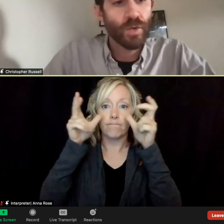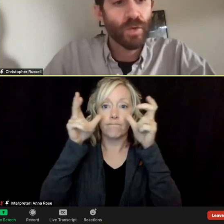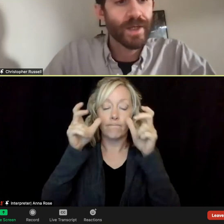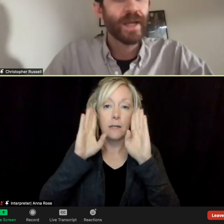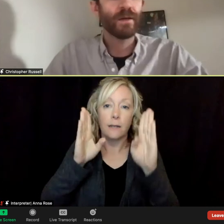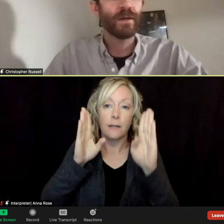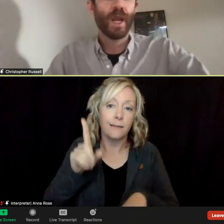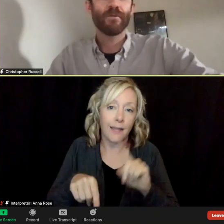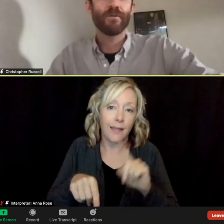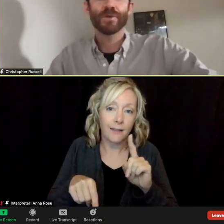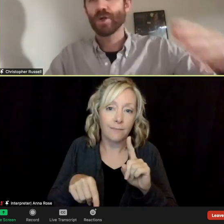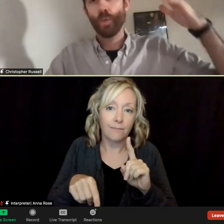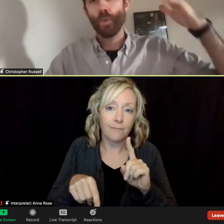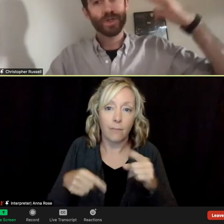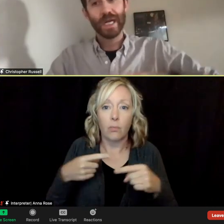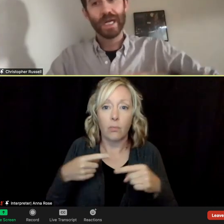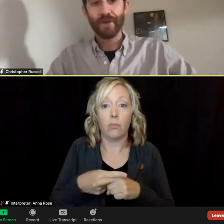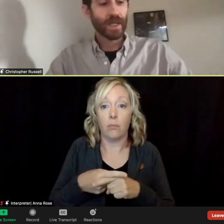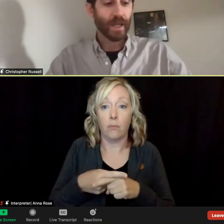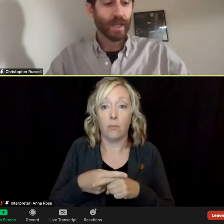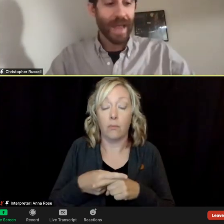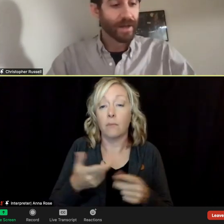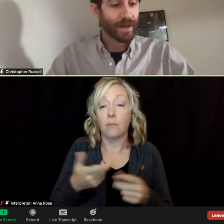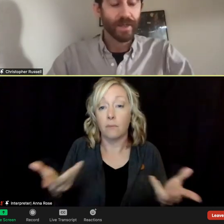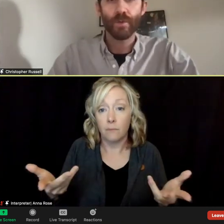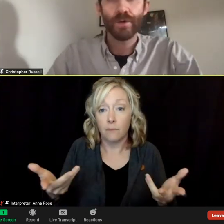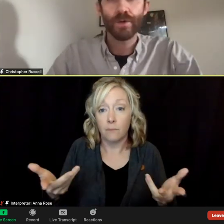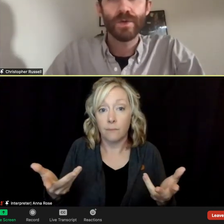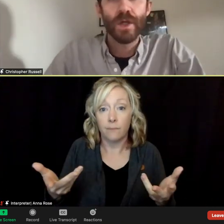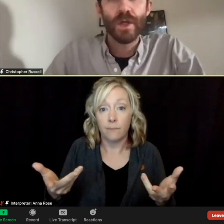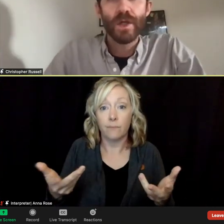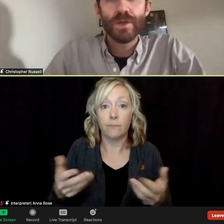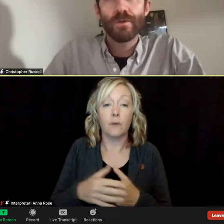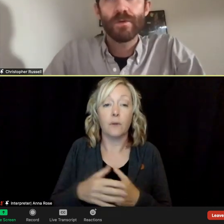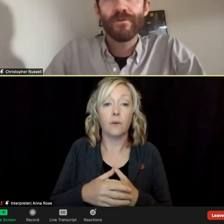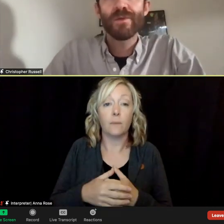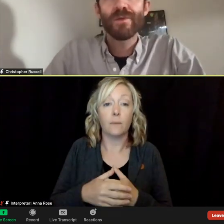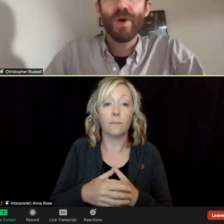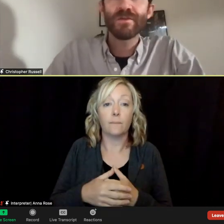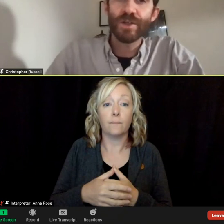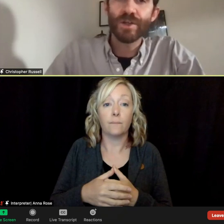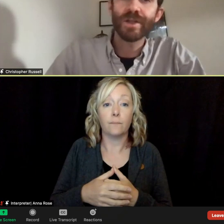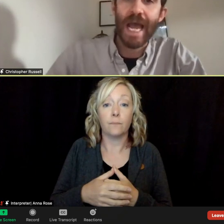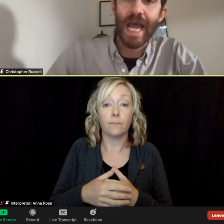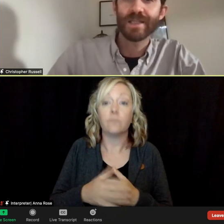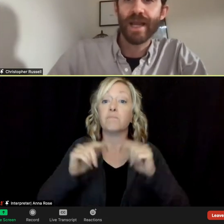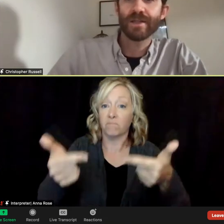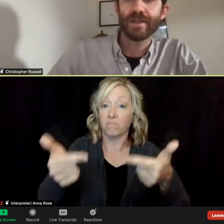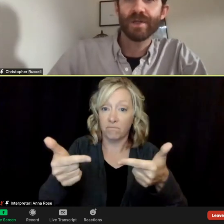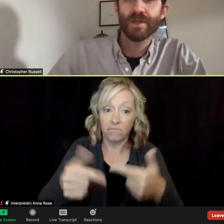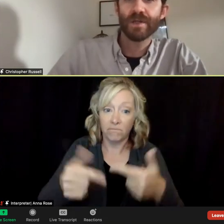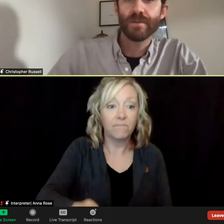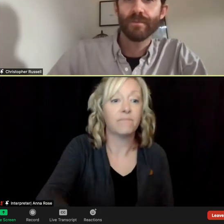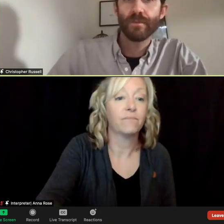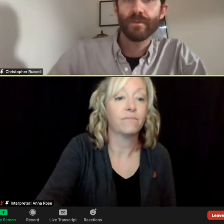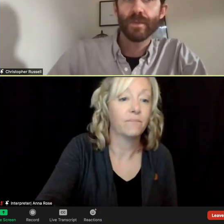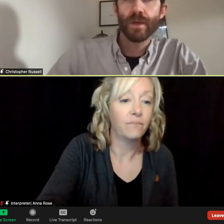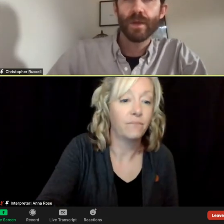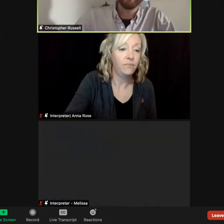the visual attending behaviors were significantly impacted and reduced. So, for the most visually taxing